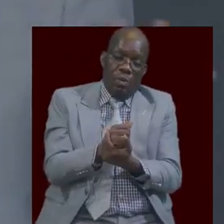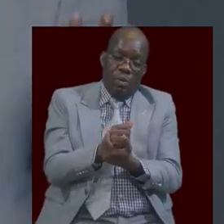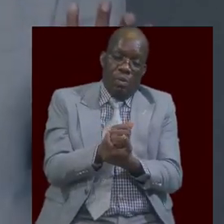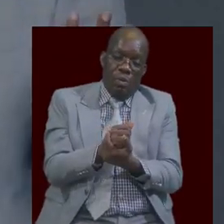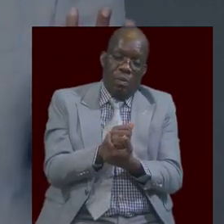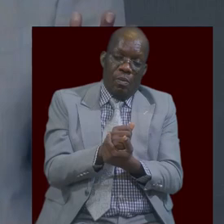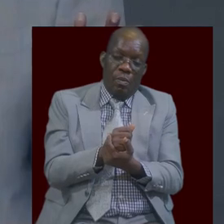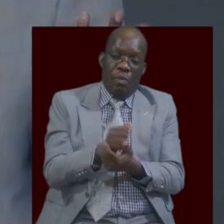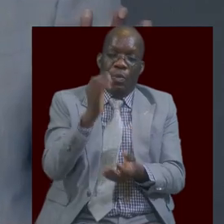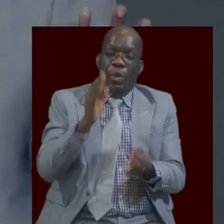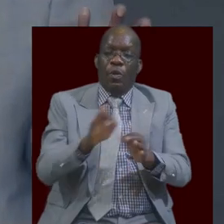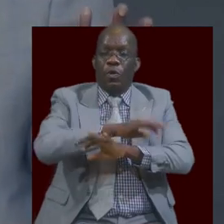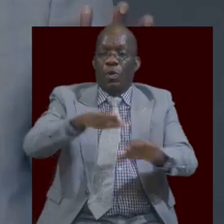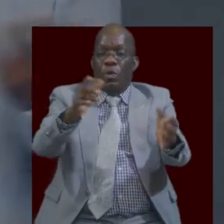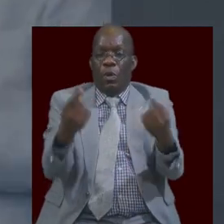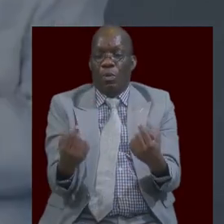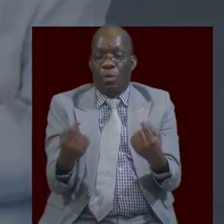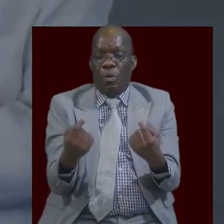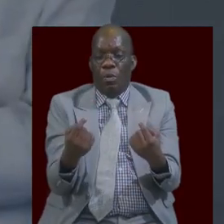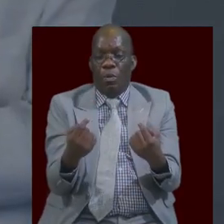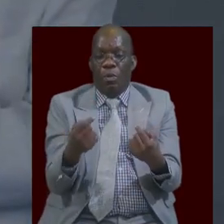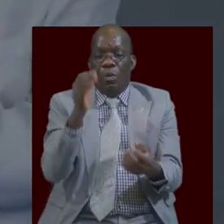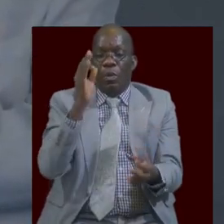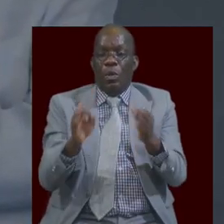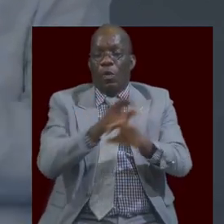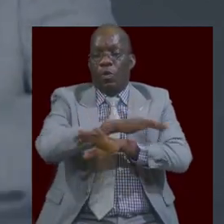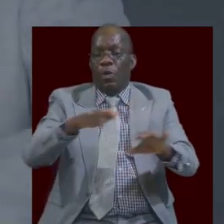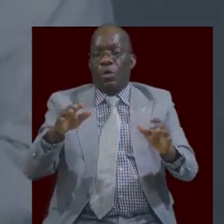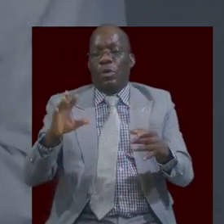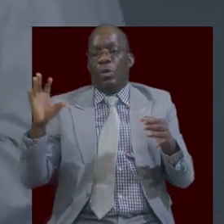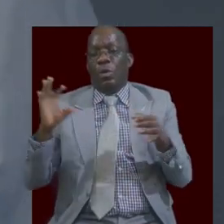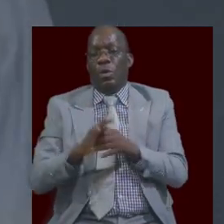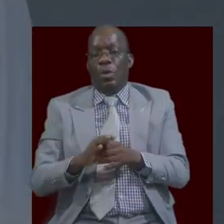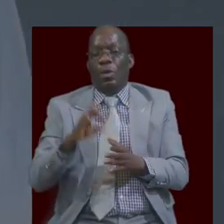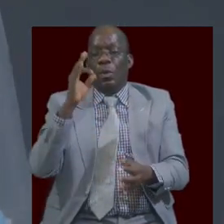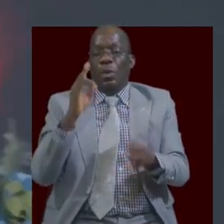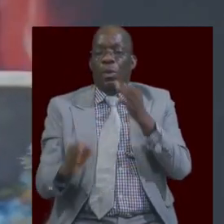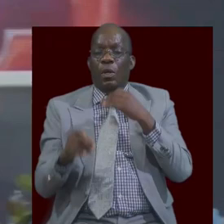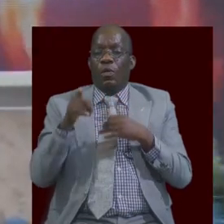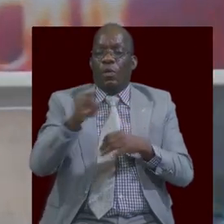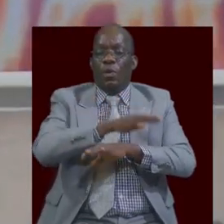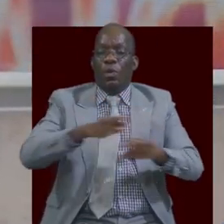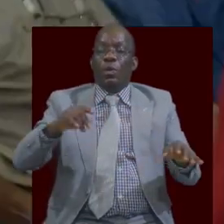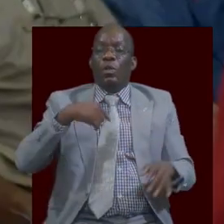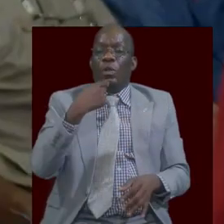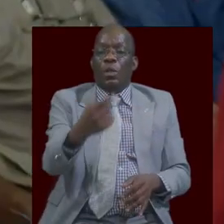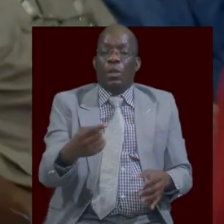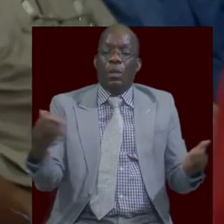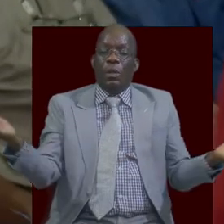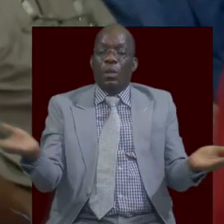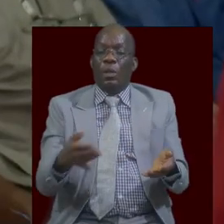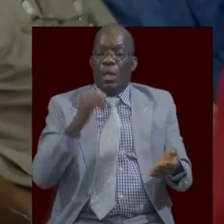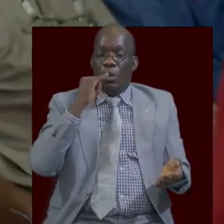If you don't come, if you don't connect, if you don't say, here is my